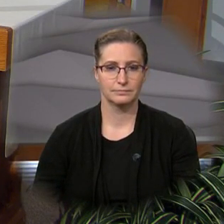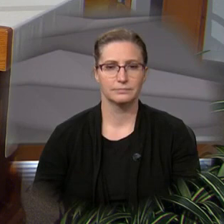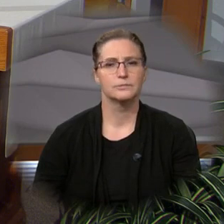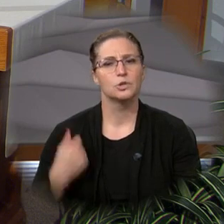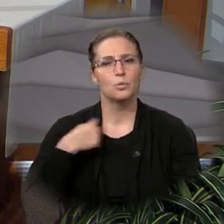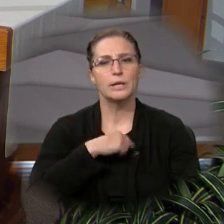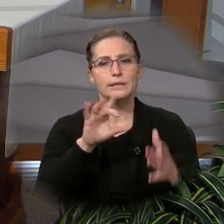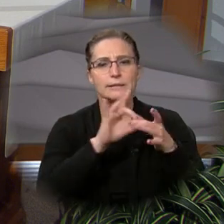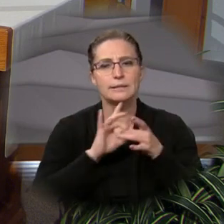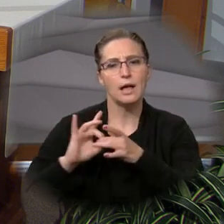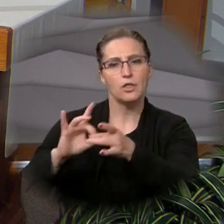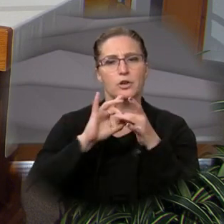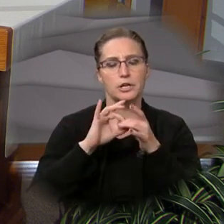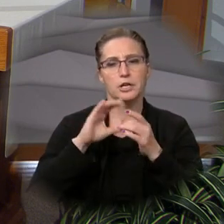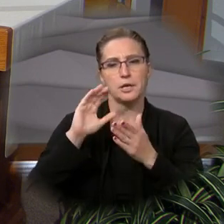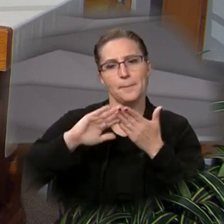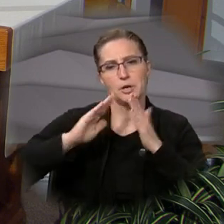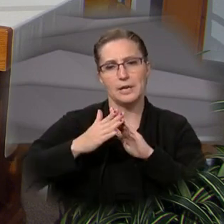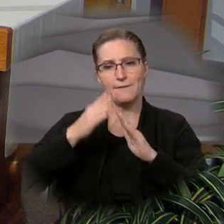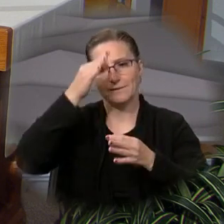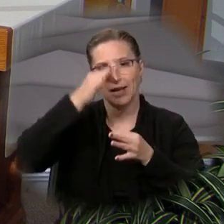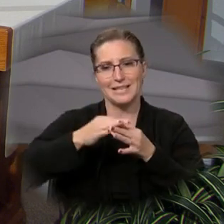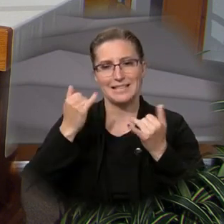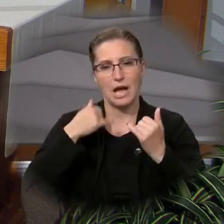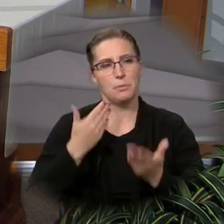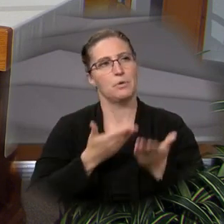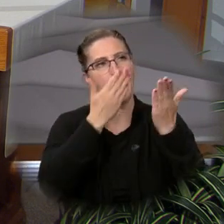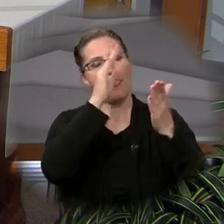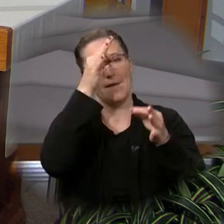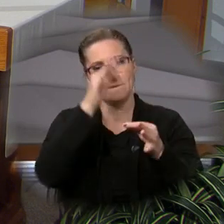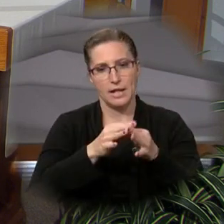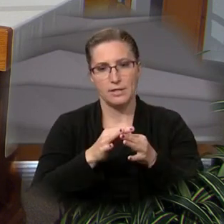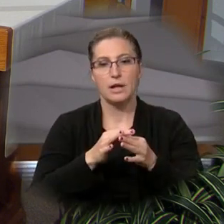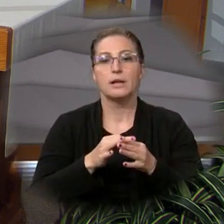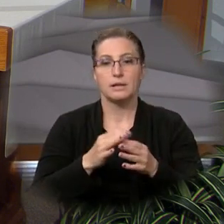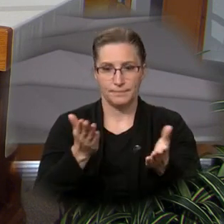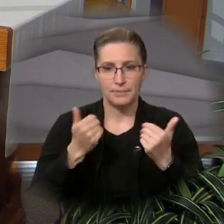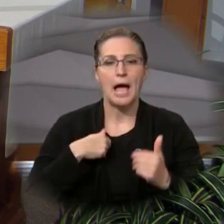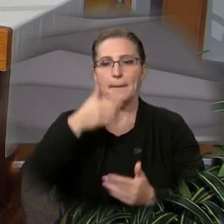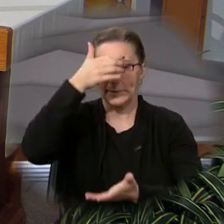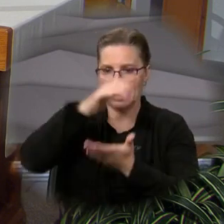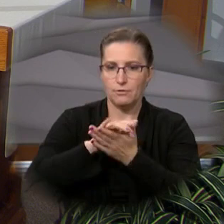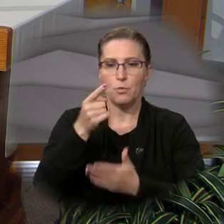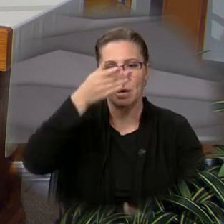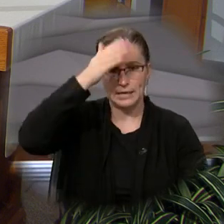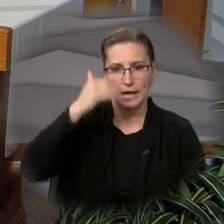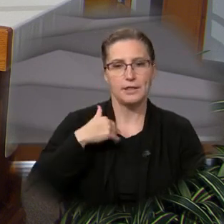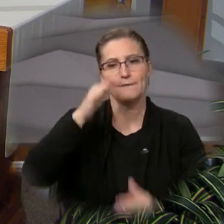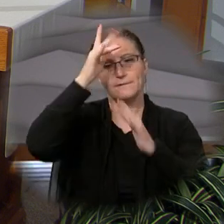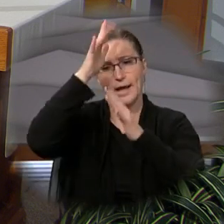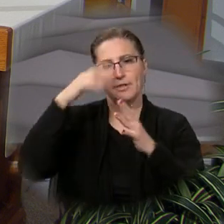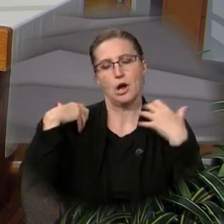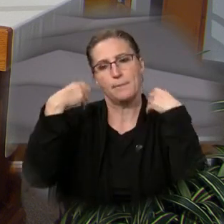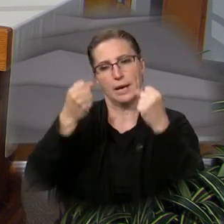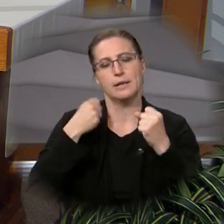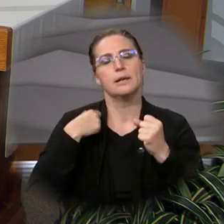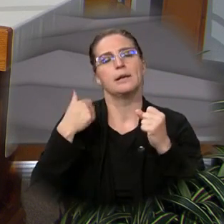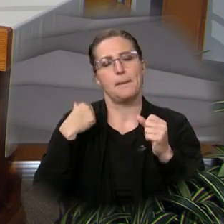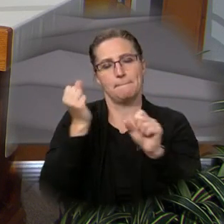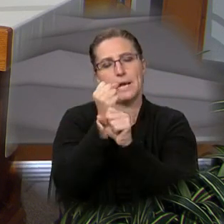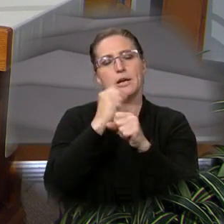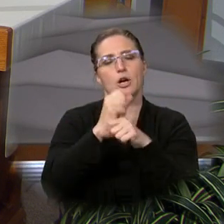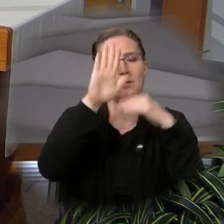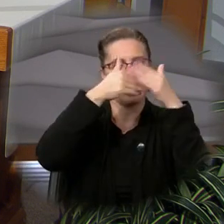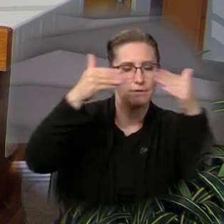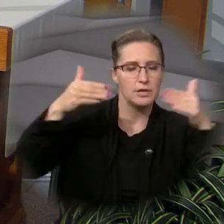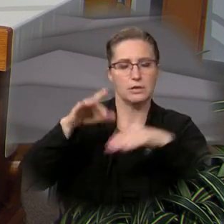We've come together as a community of faith. Let us together offer that faith. I believe in one God, the Father Almighty, maker